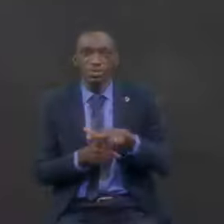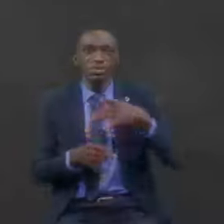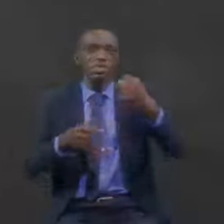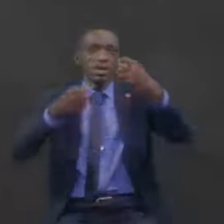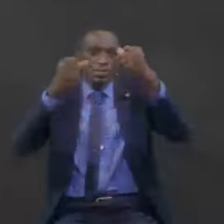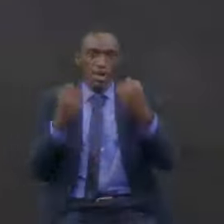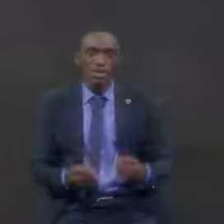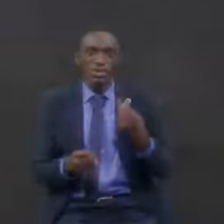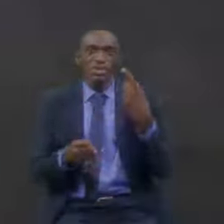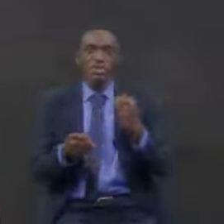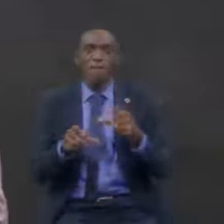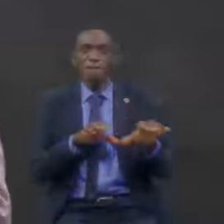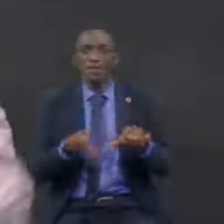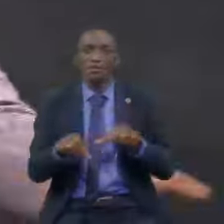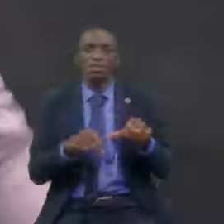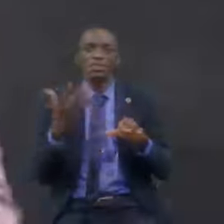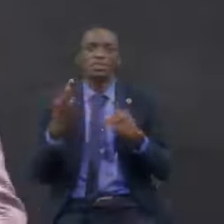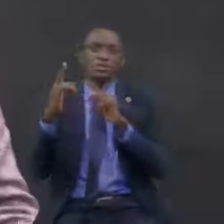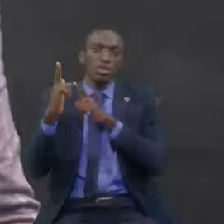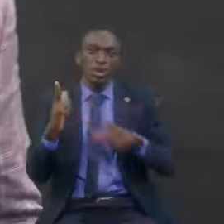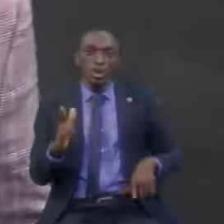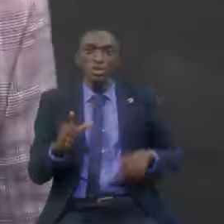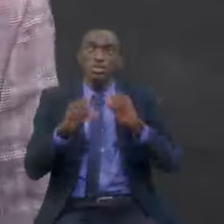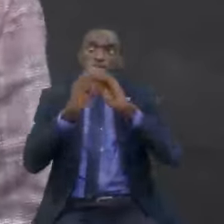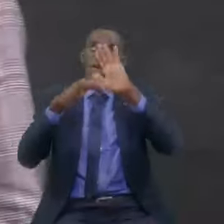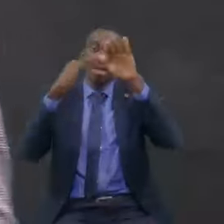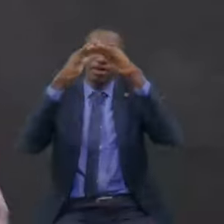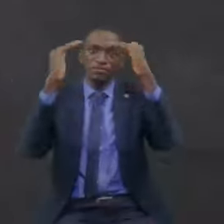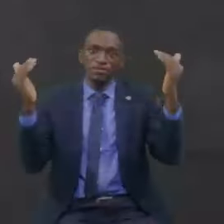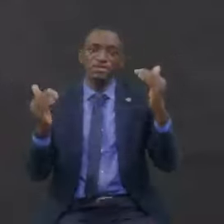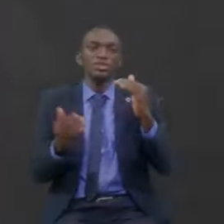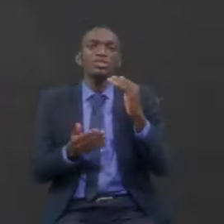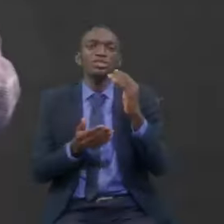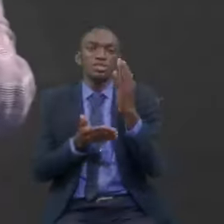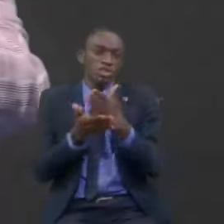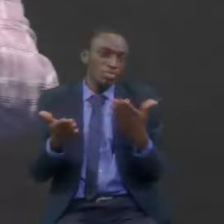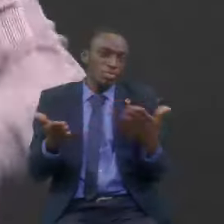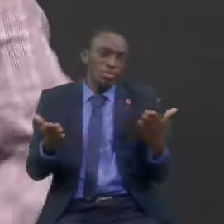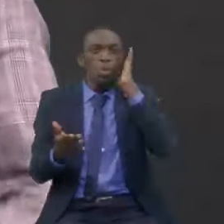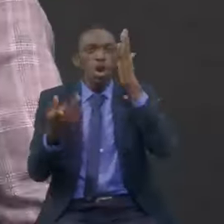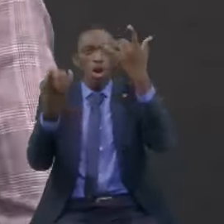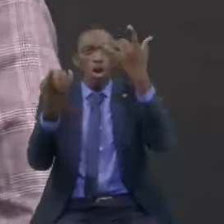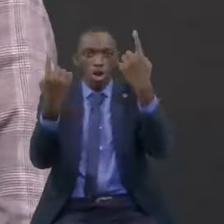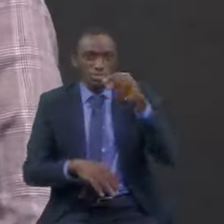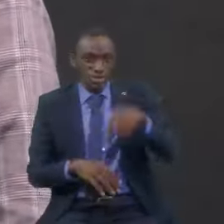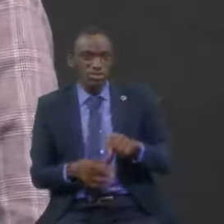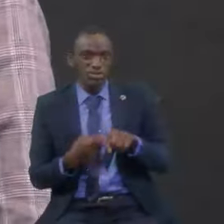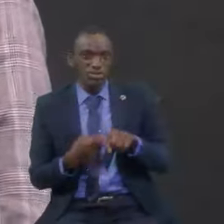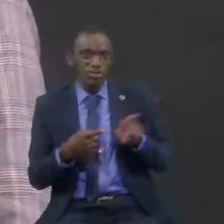performance of the Lord in heaven, something will come down to you immediately. And